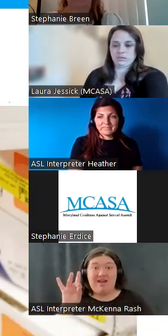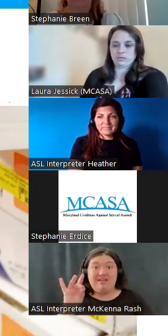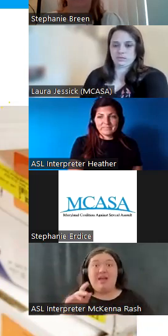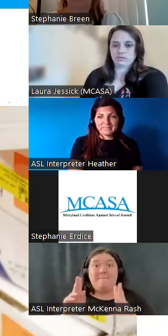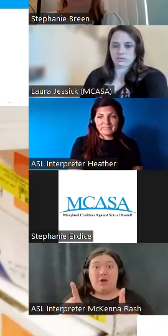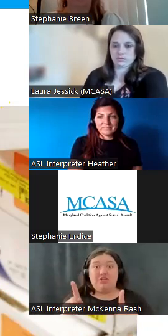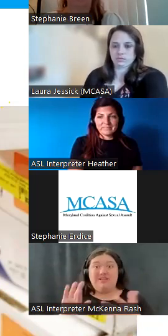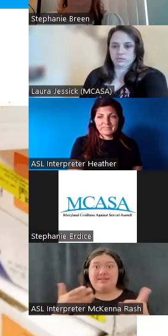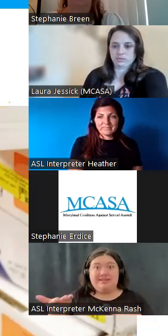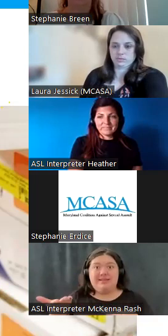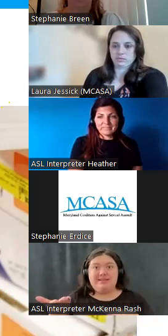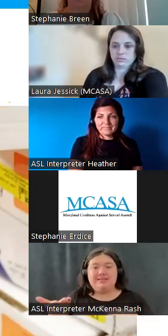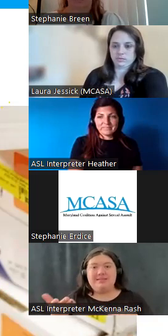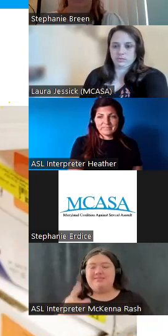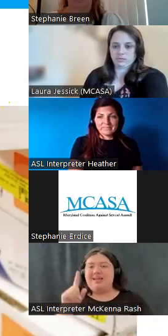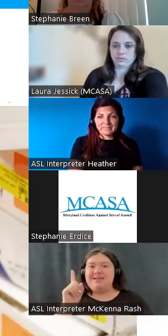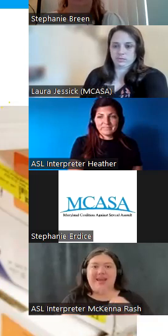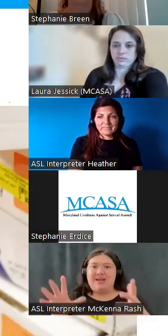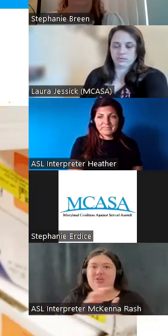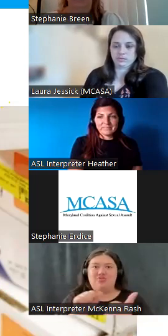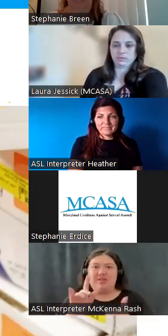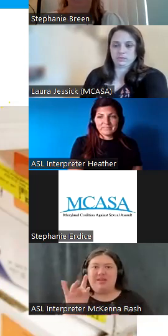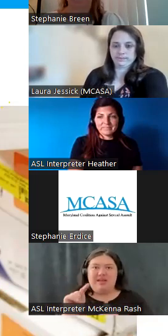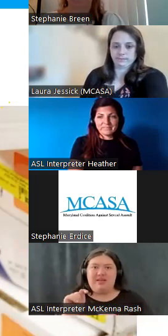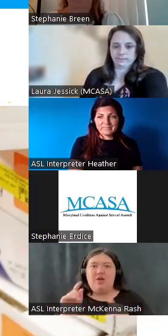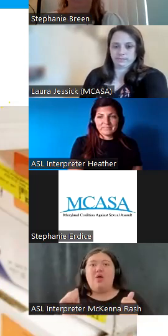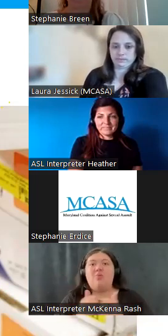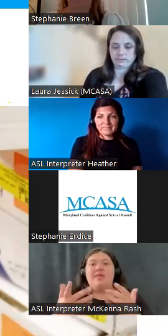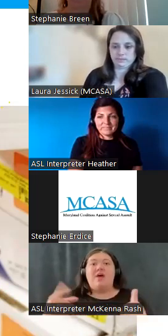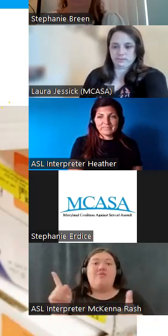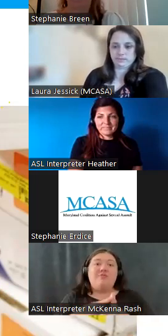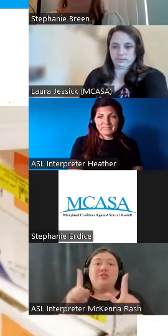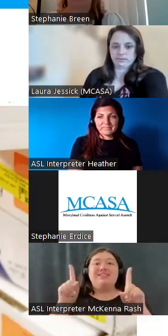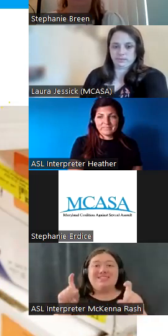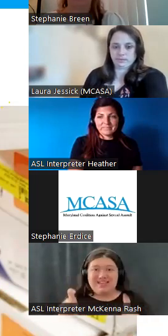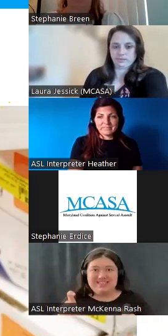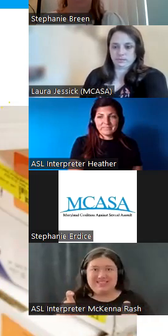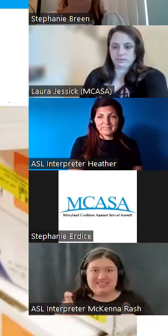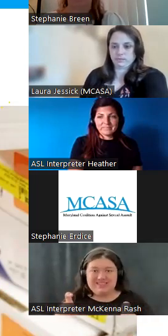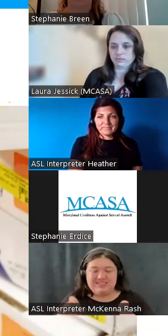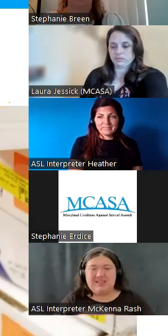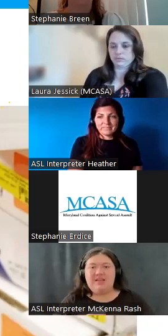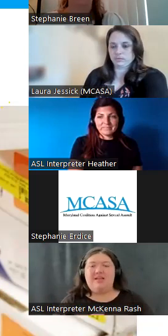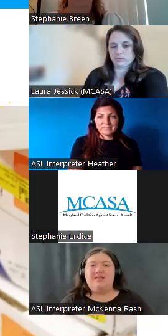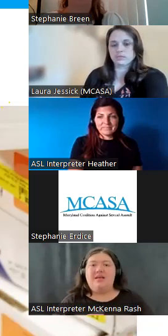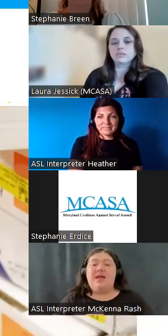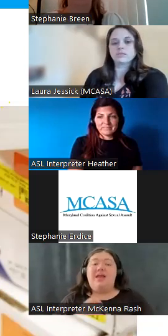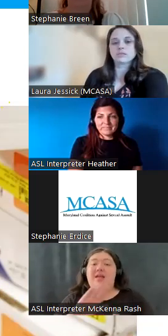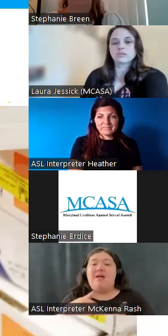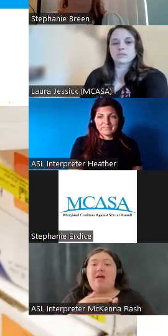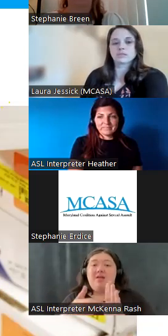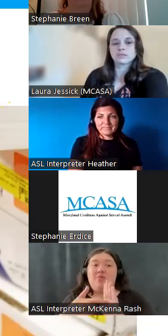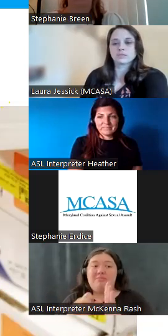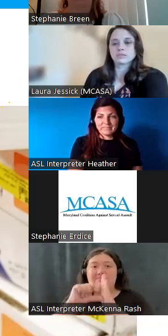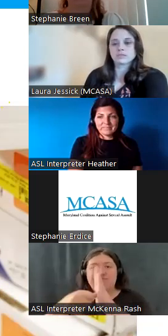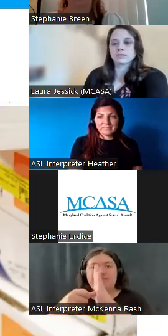is deceased, they cannot destroy the kit without first testing it. And all of these requirements really emphasize the